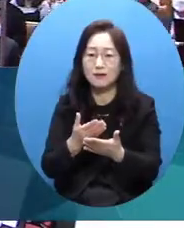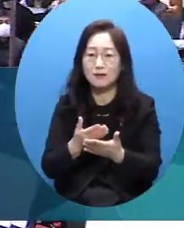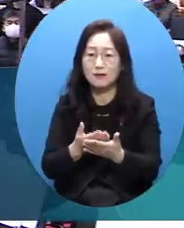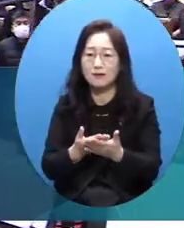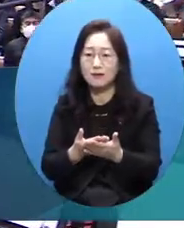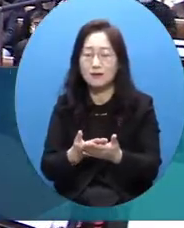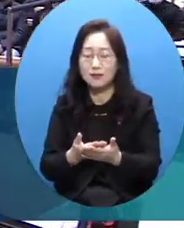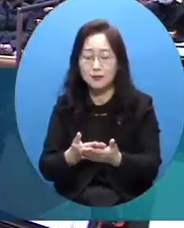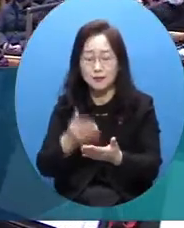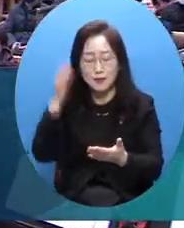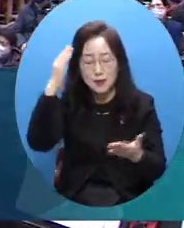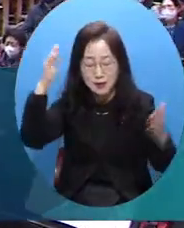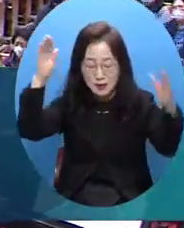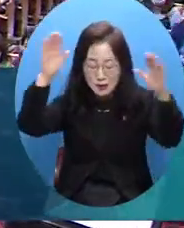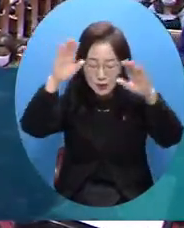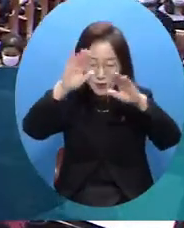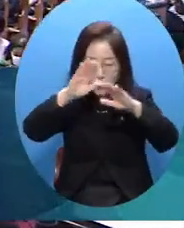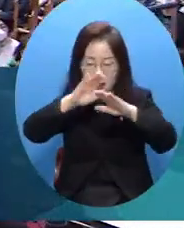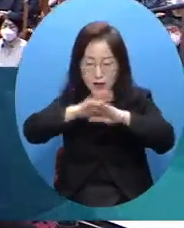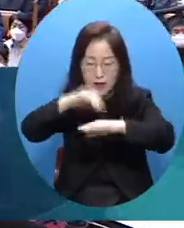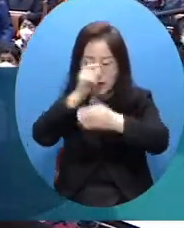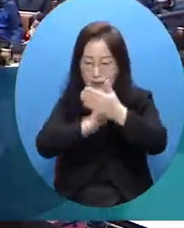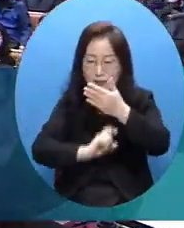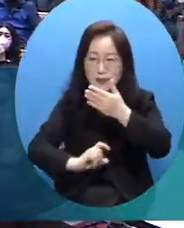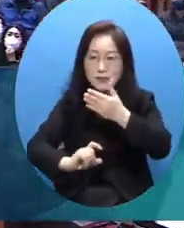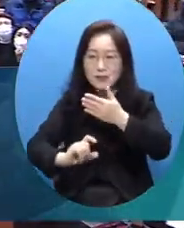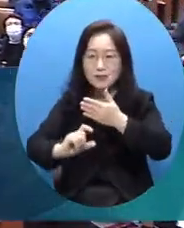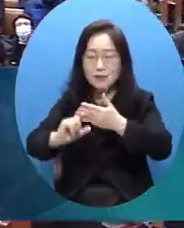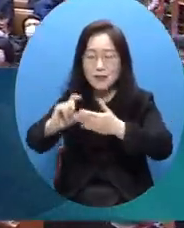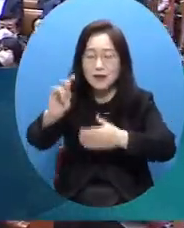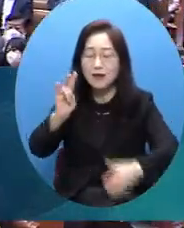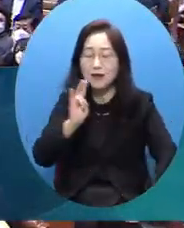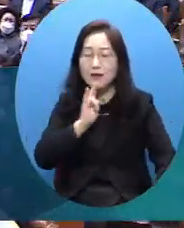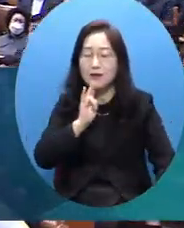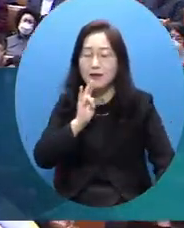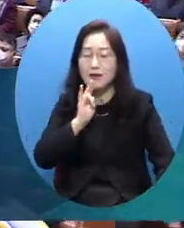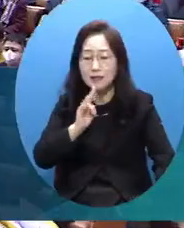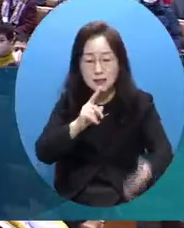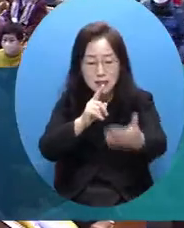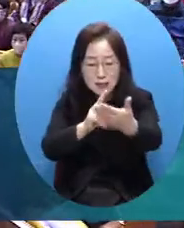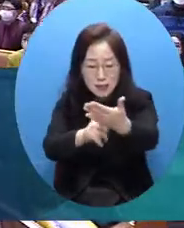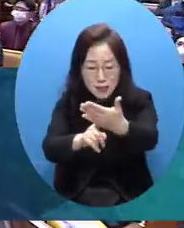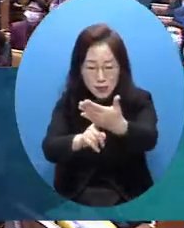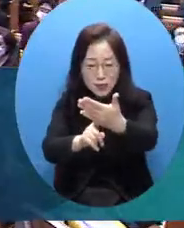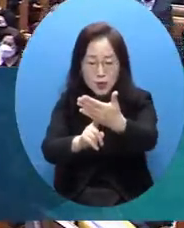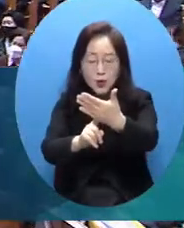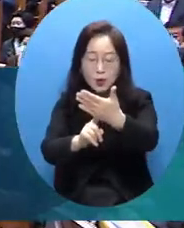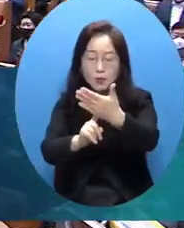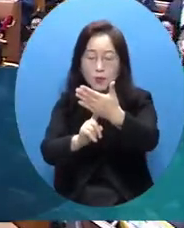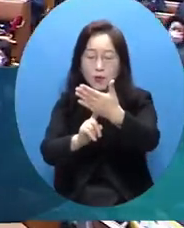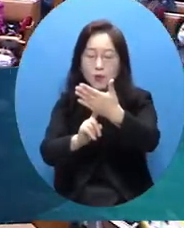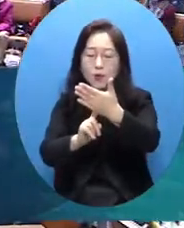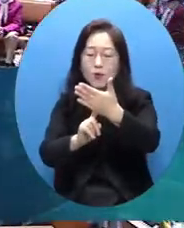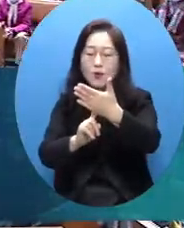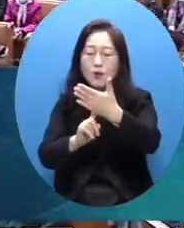at the morning in the night comes the vision of light